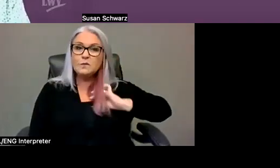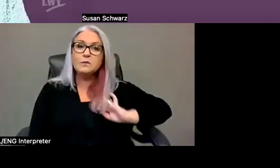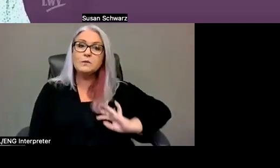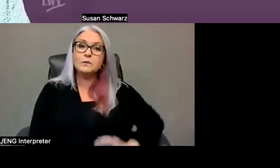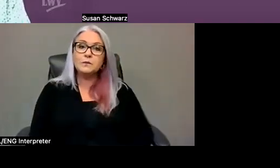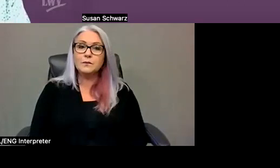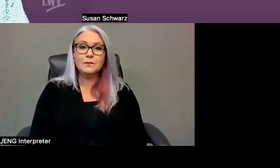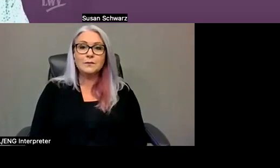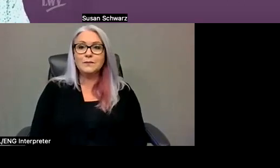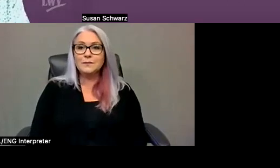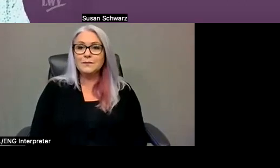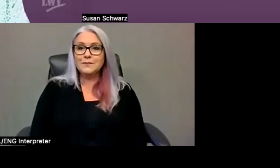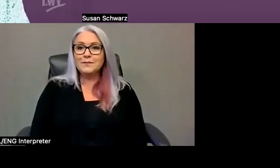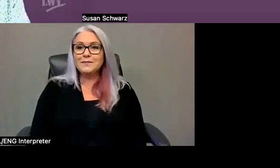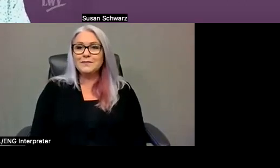You're muted.